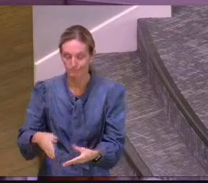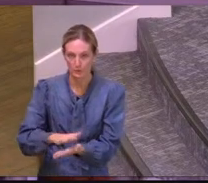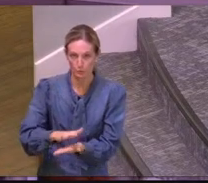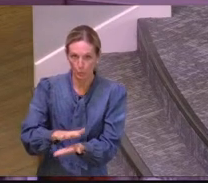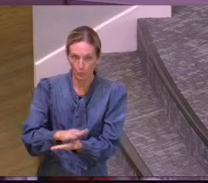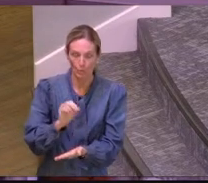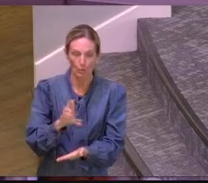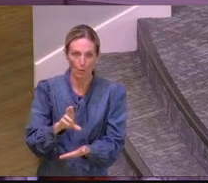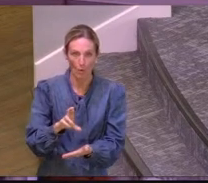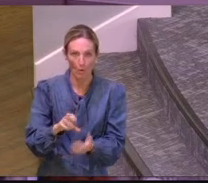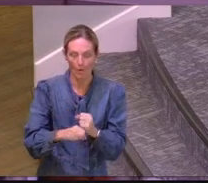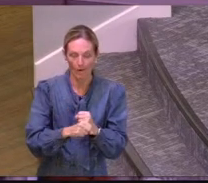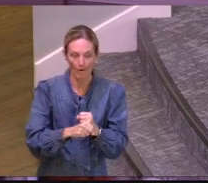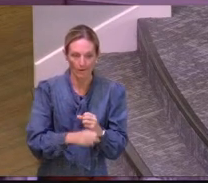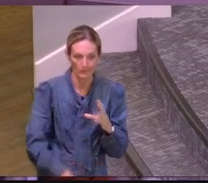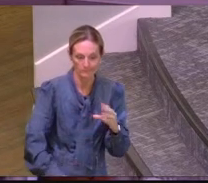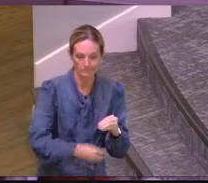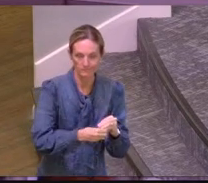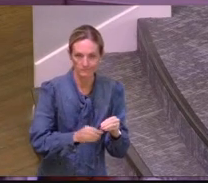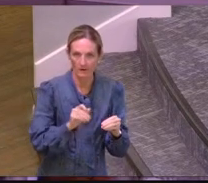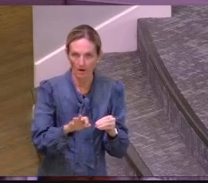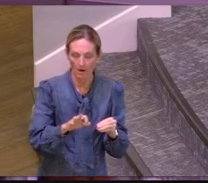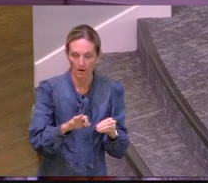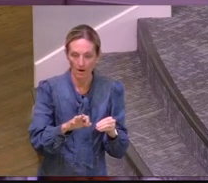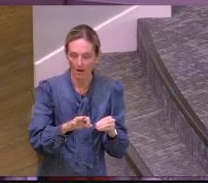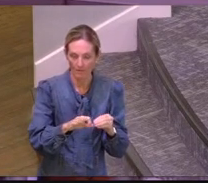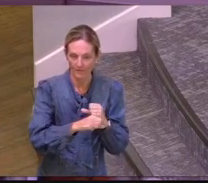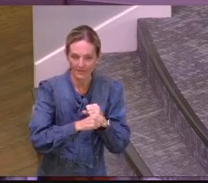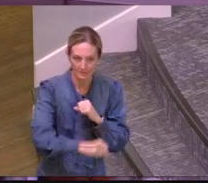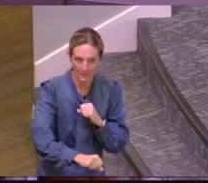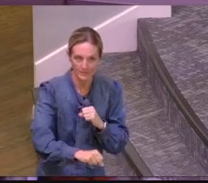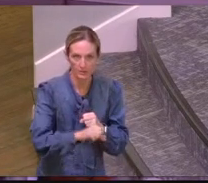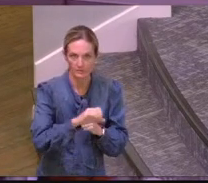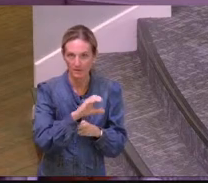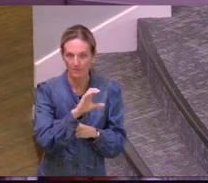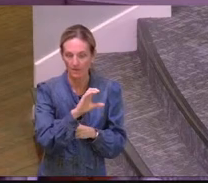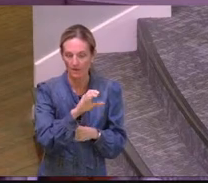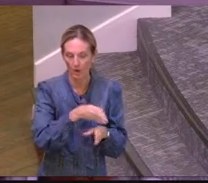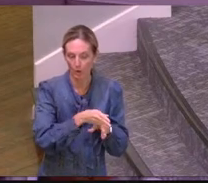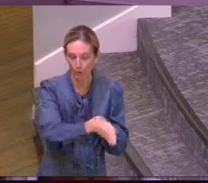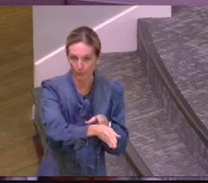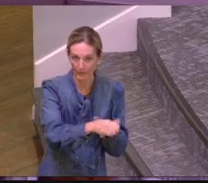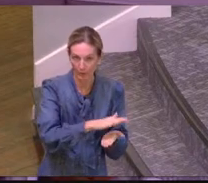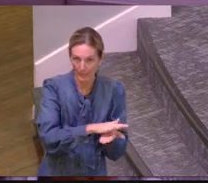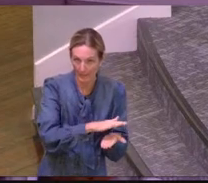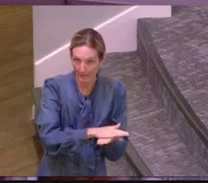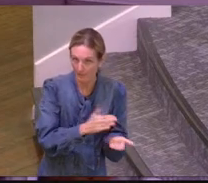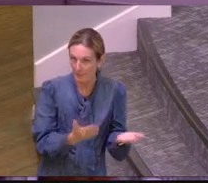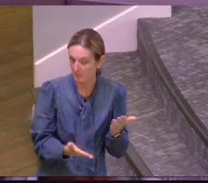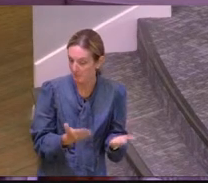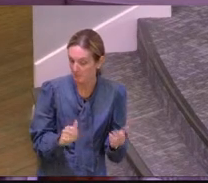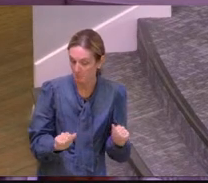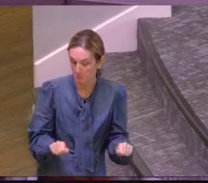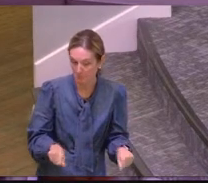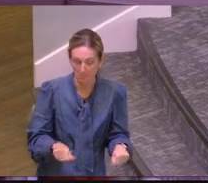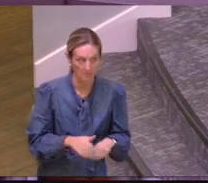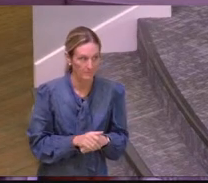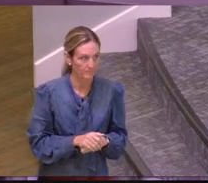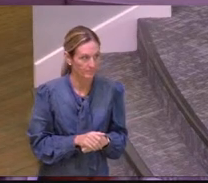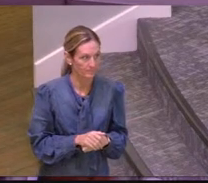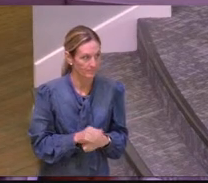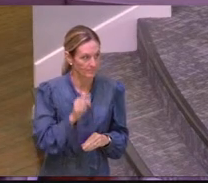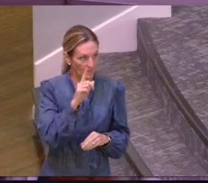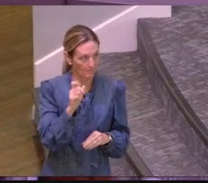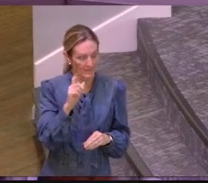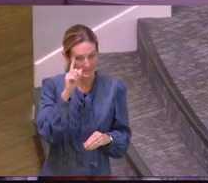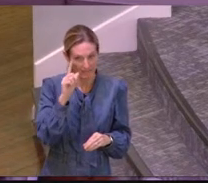the expansions that are going on at the Career Academy, because I think